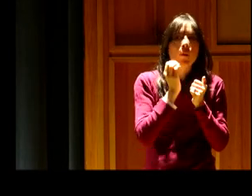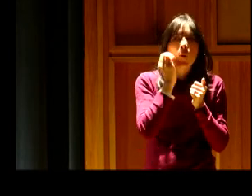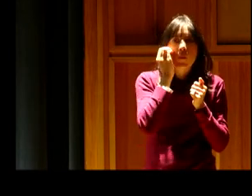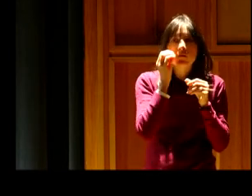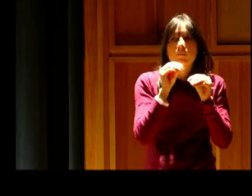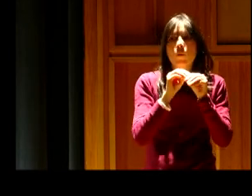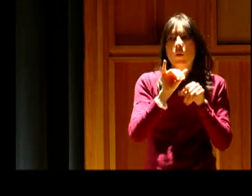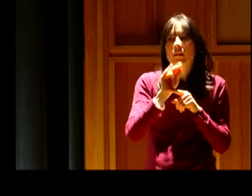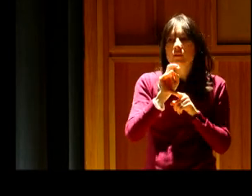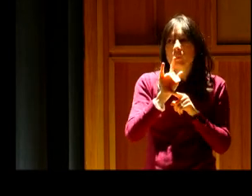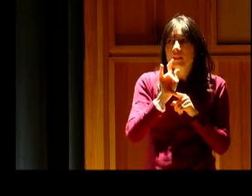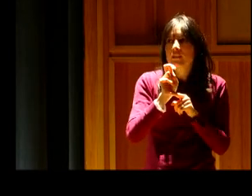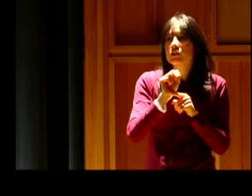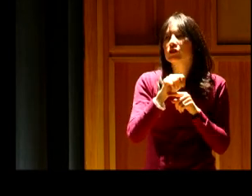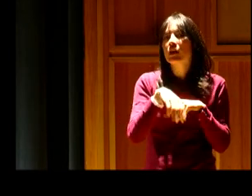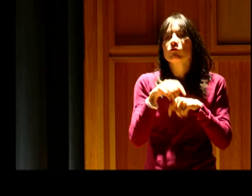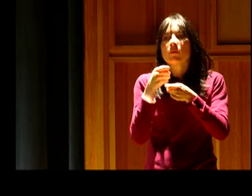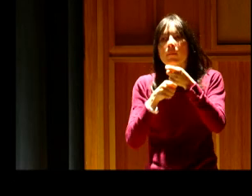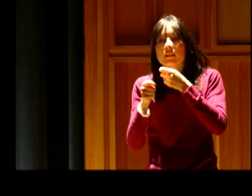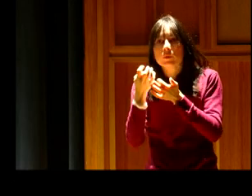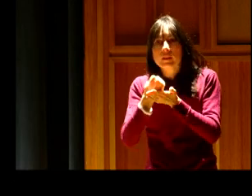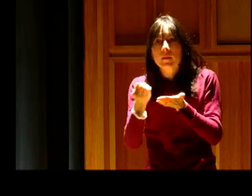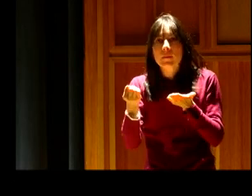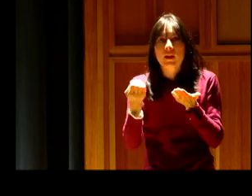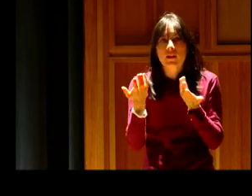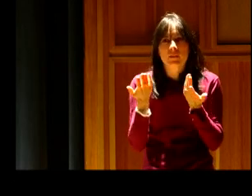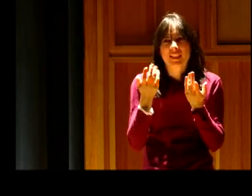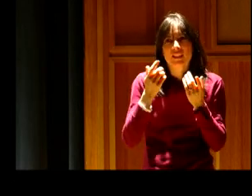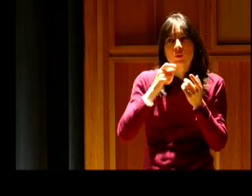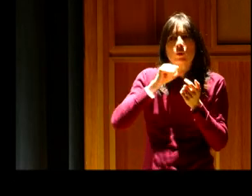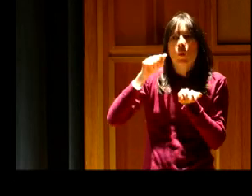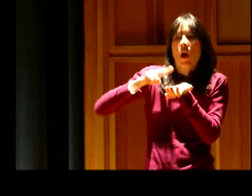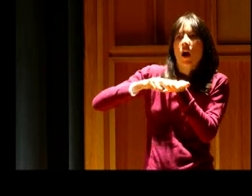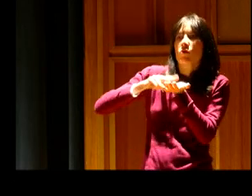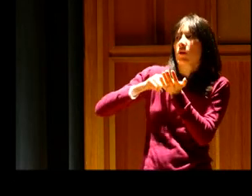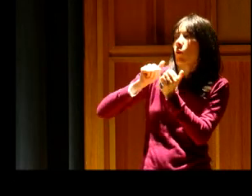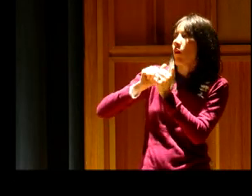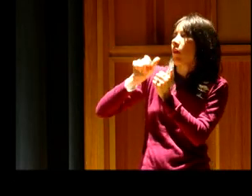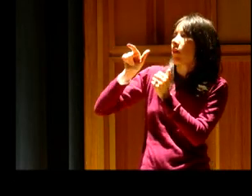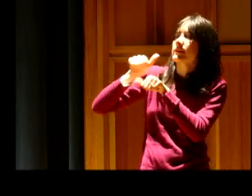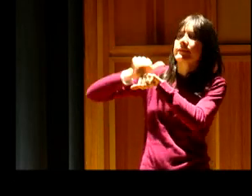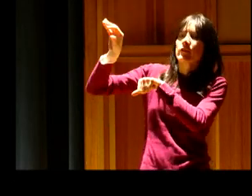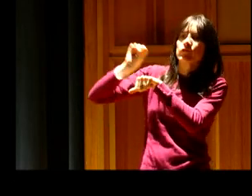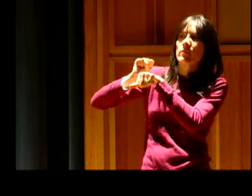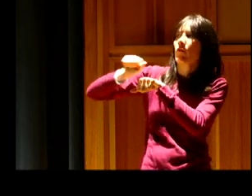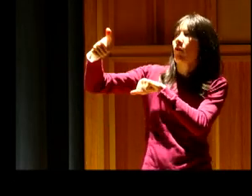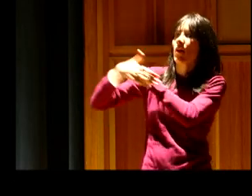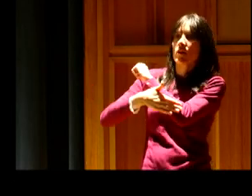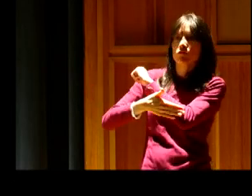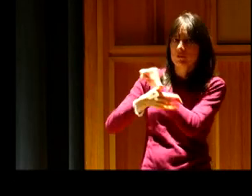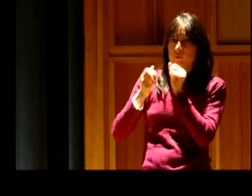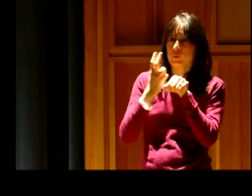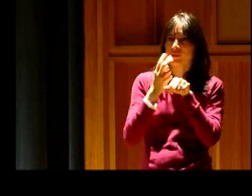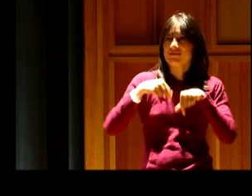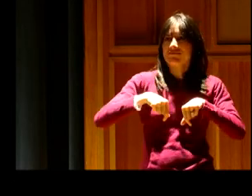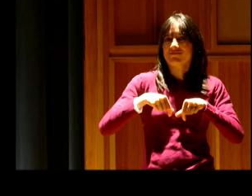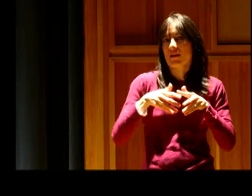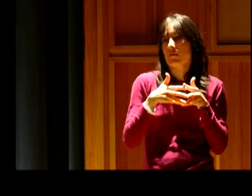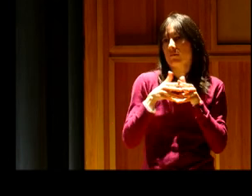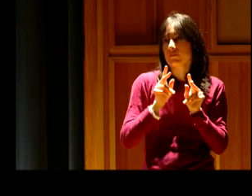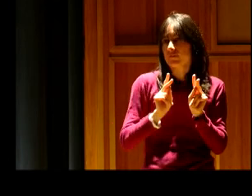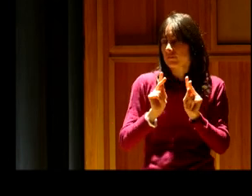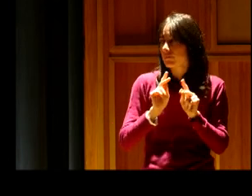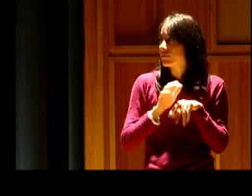this is work that you can't outsource to another country. So it's funny, I would say the hardest challenge about